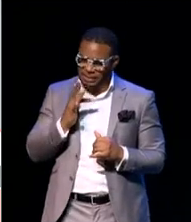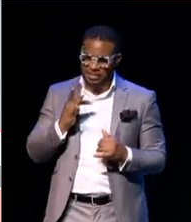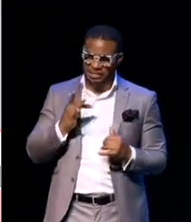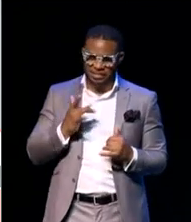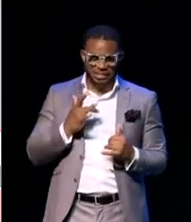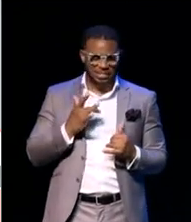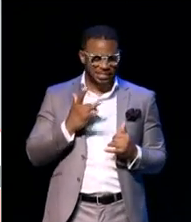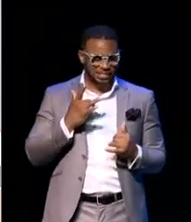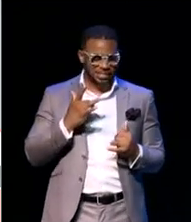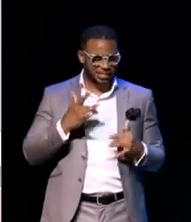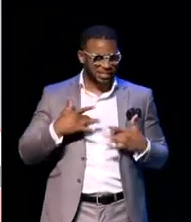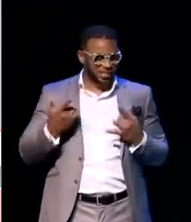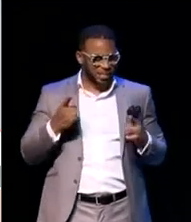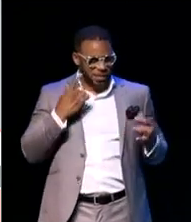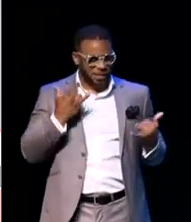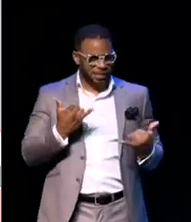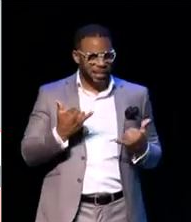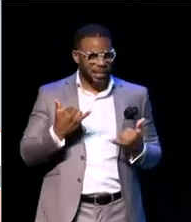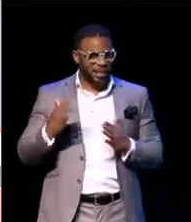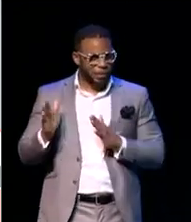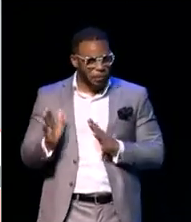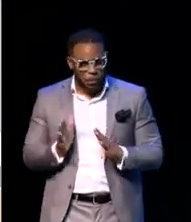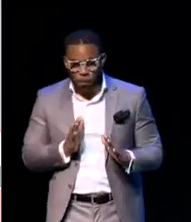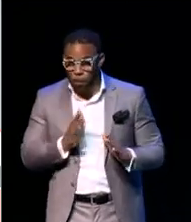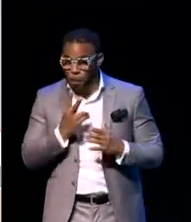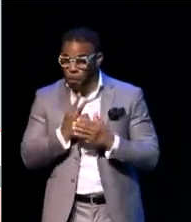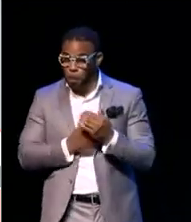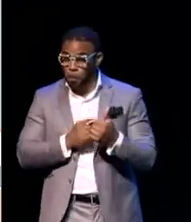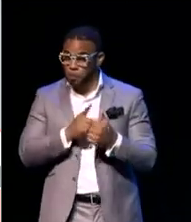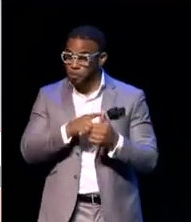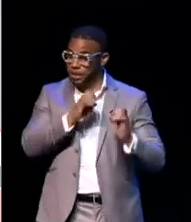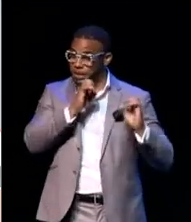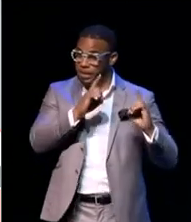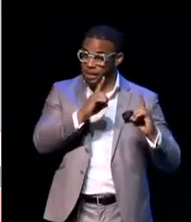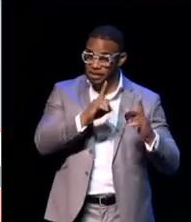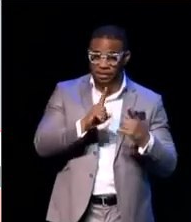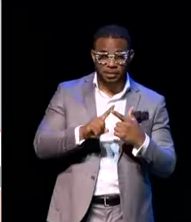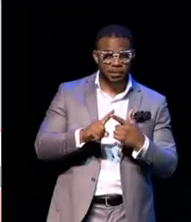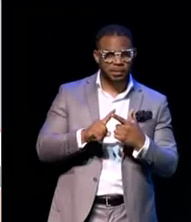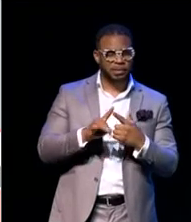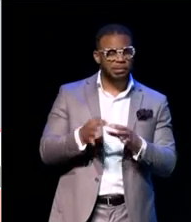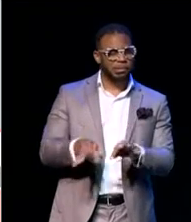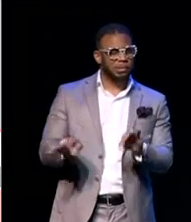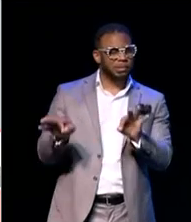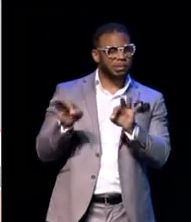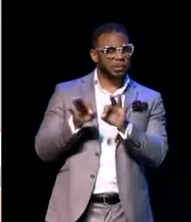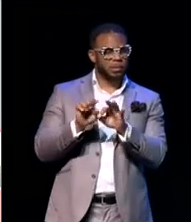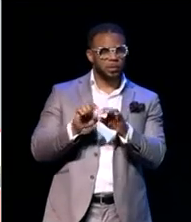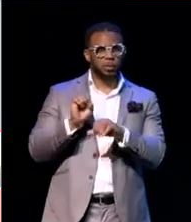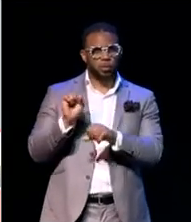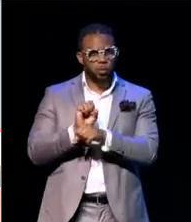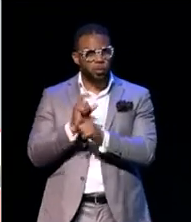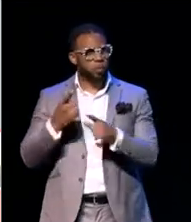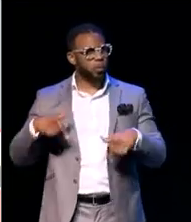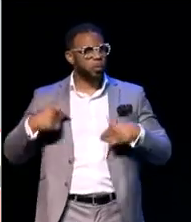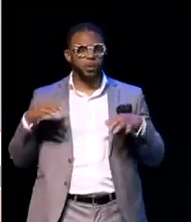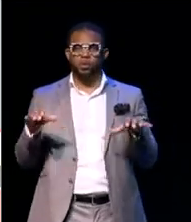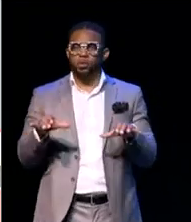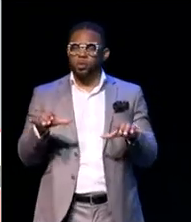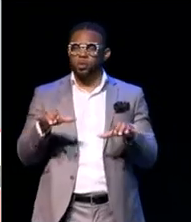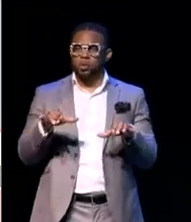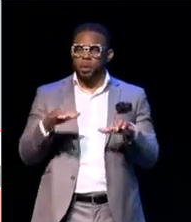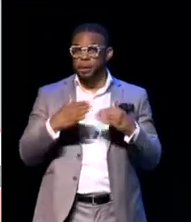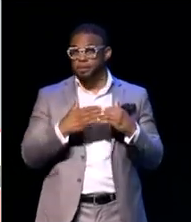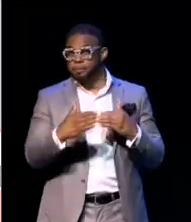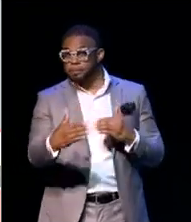us today that will be both educational and so important to the work that we will